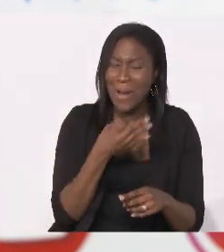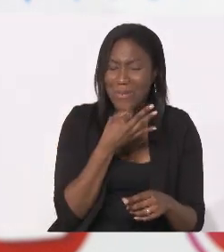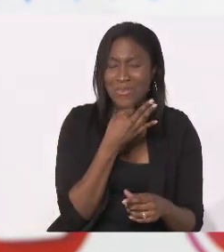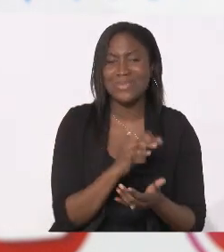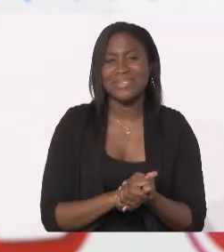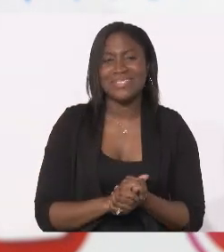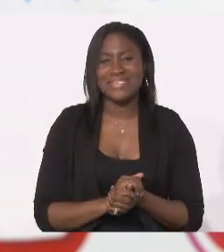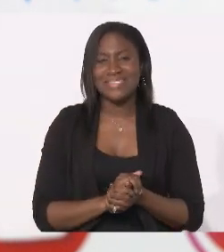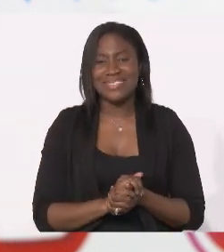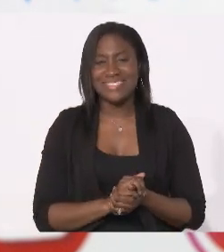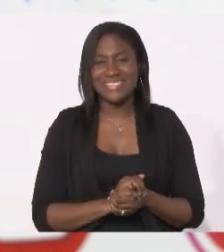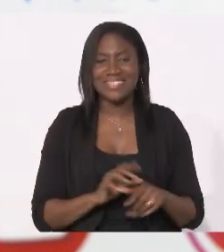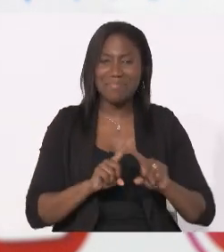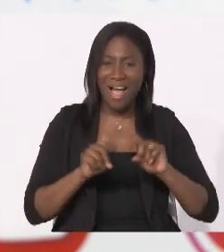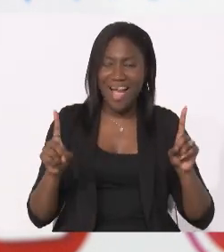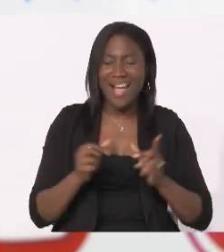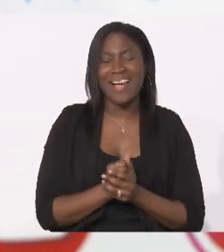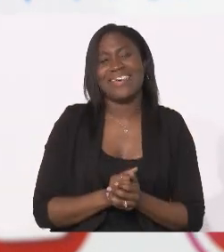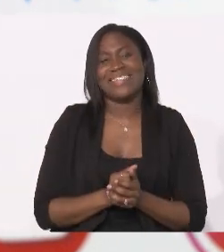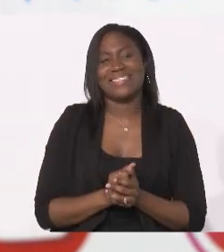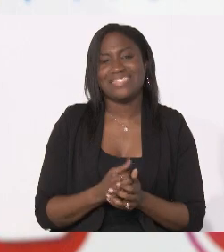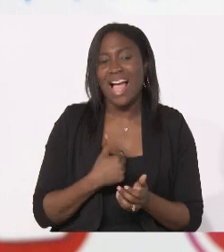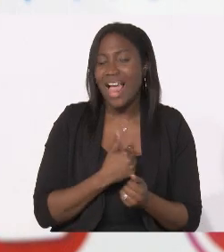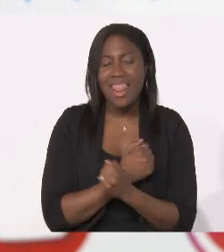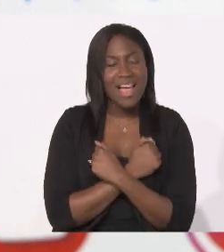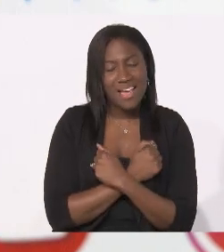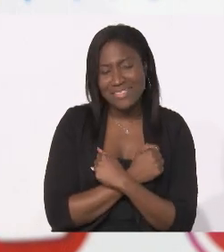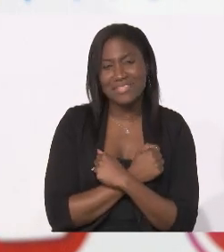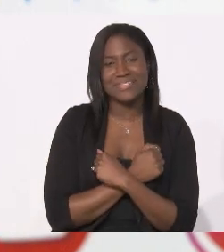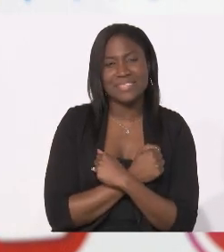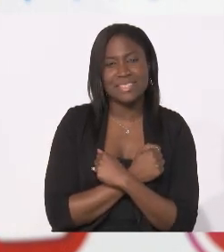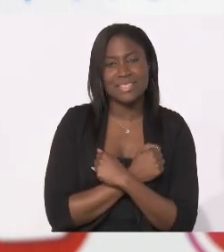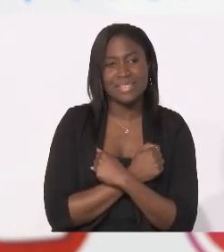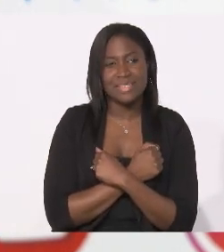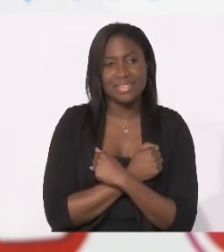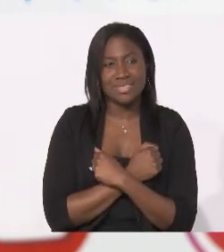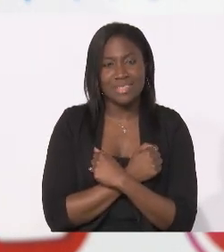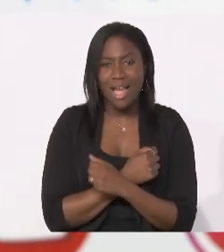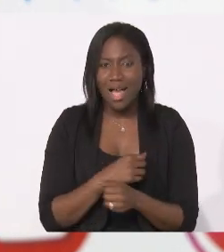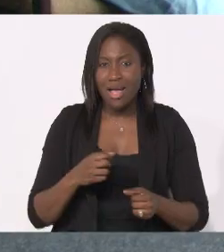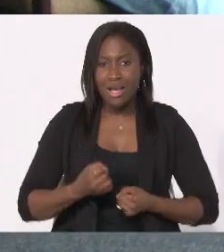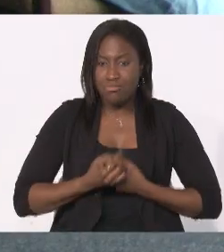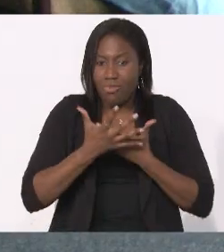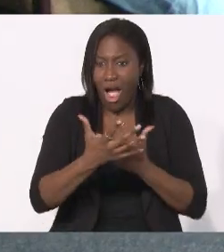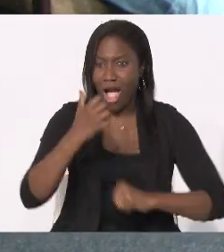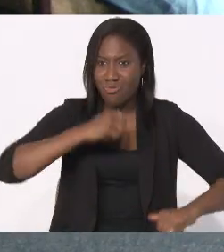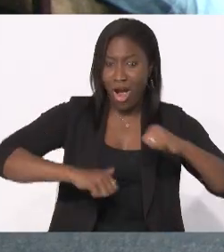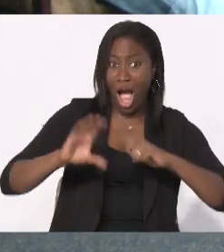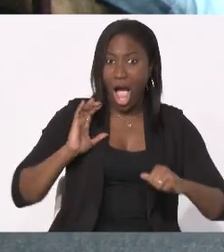created stuff is where the action is. That is where the joy is. What you're doing now?